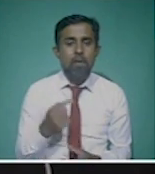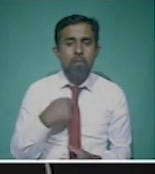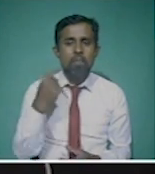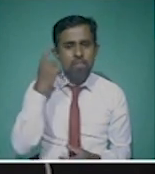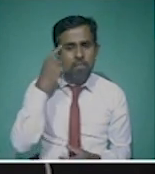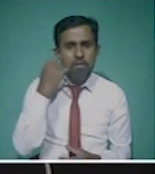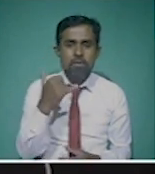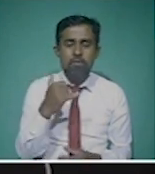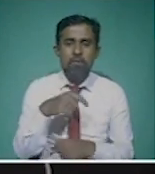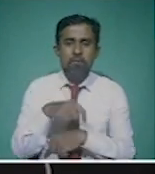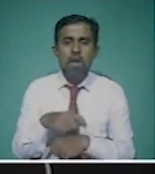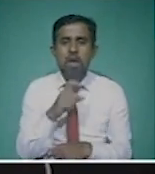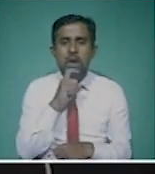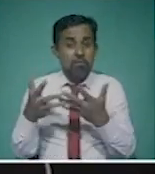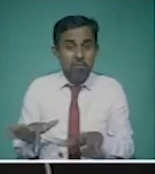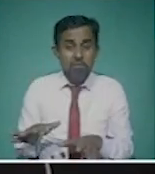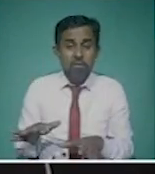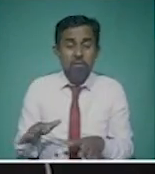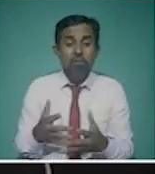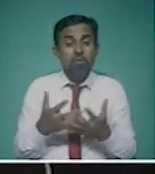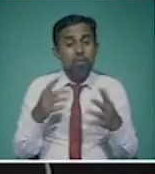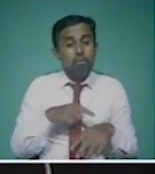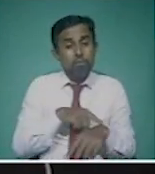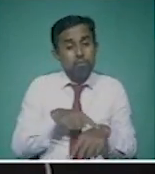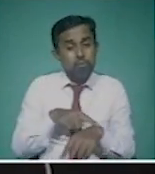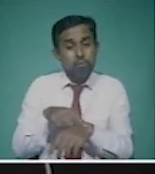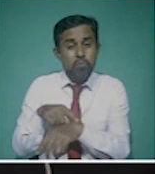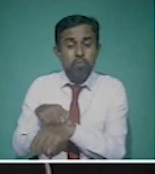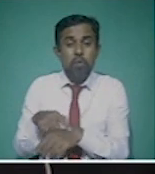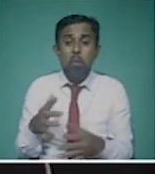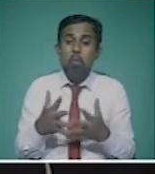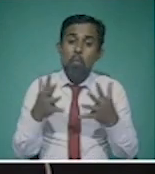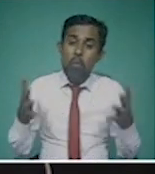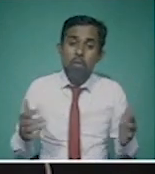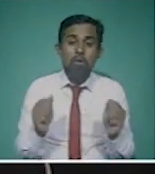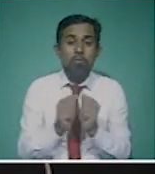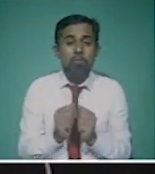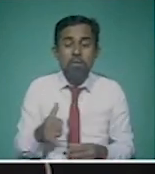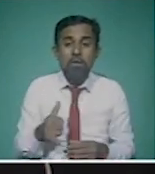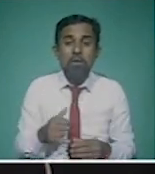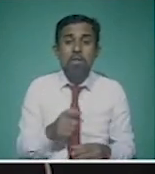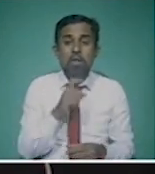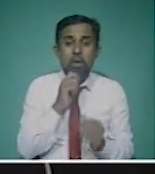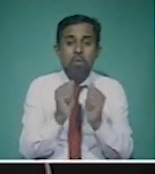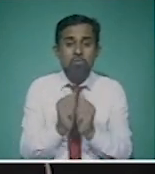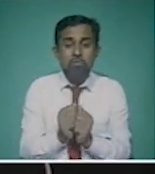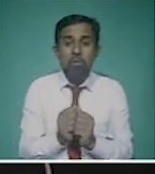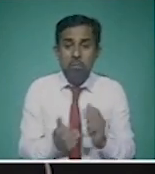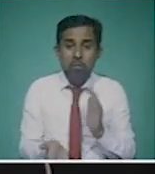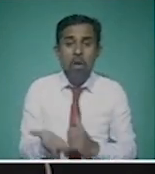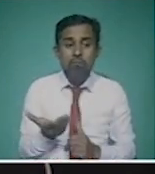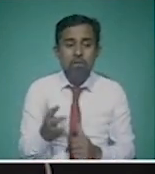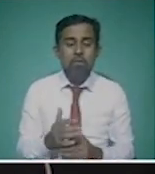needs to be followed. So while welcoming this piece of legislation, which provides for one area in